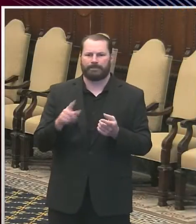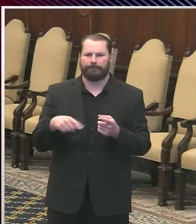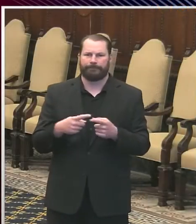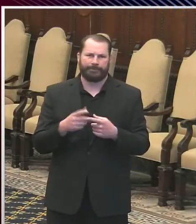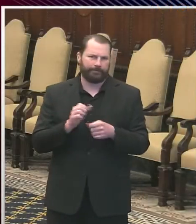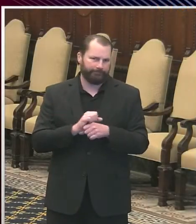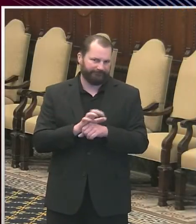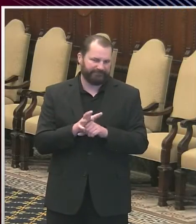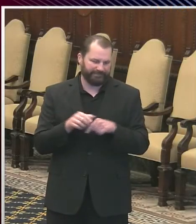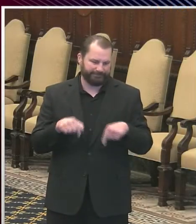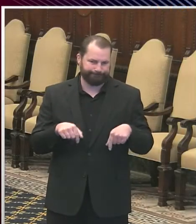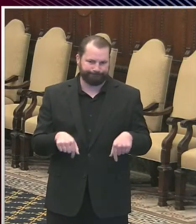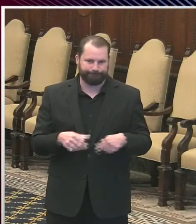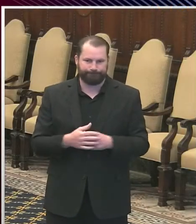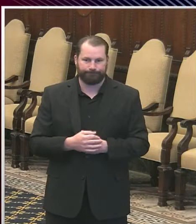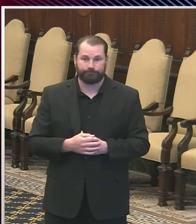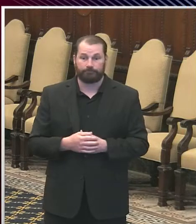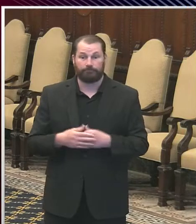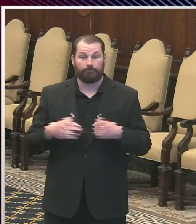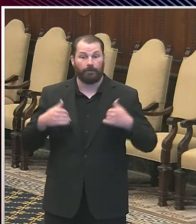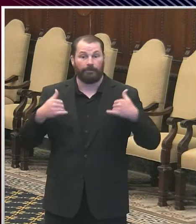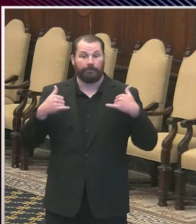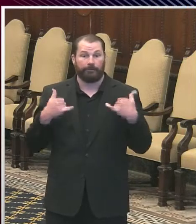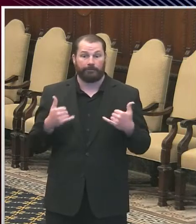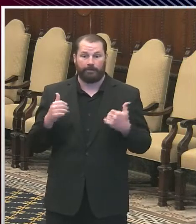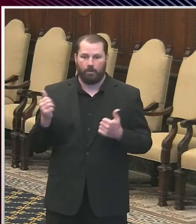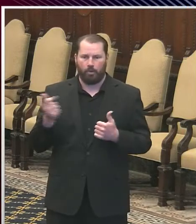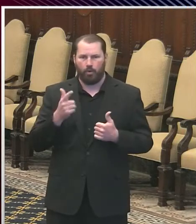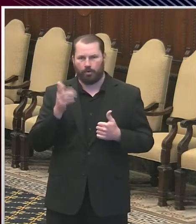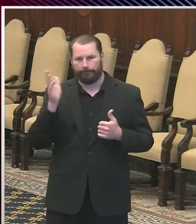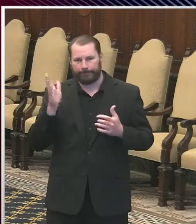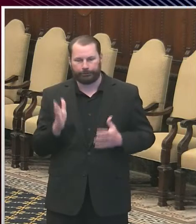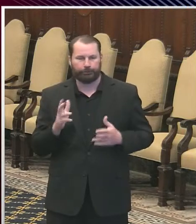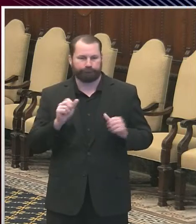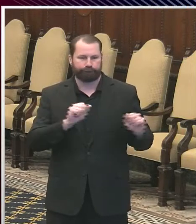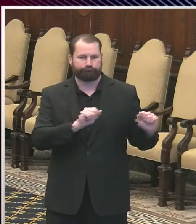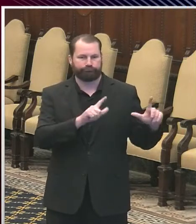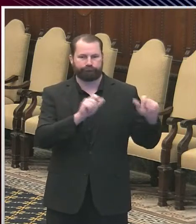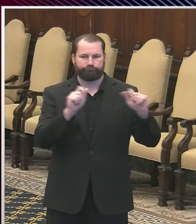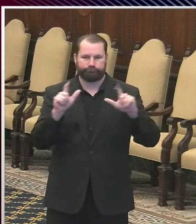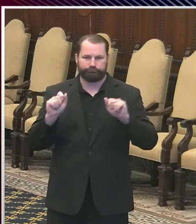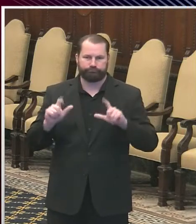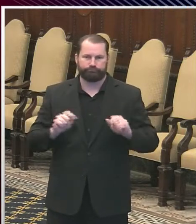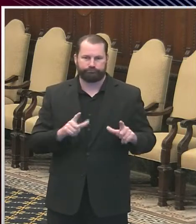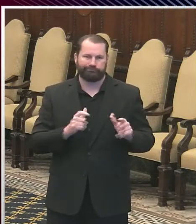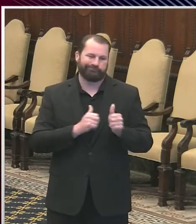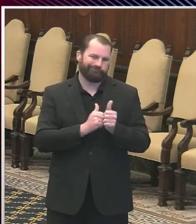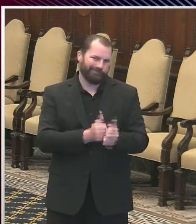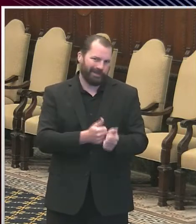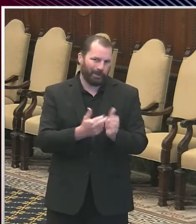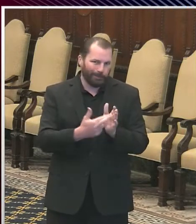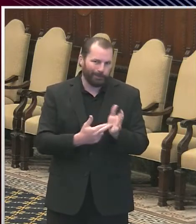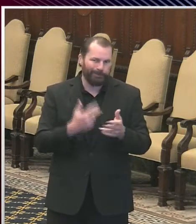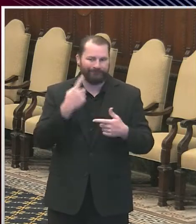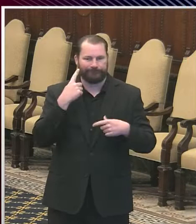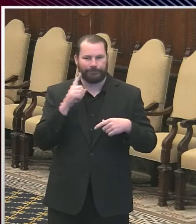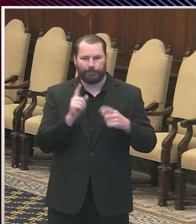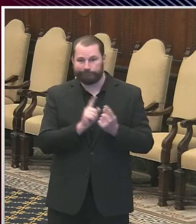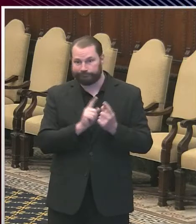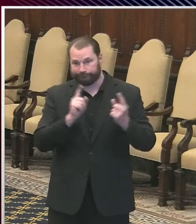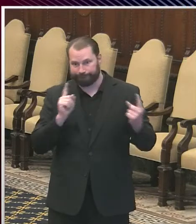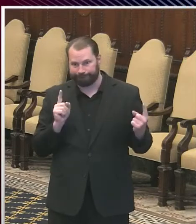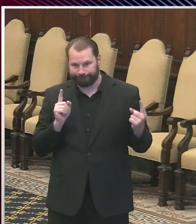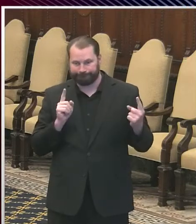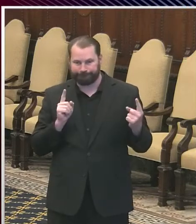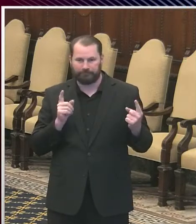are joining the briefing virtually to adhere to social distancing guidelines. We will begin our briefing with opening remarks from Mayor